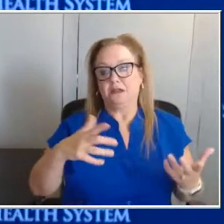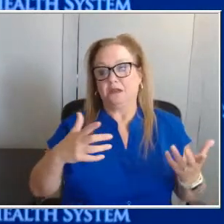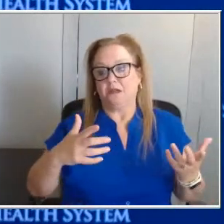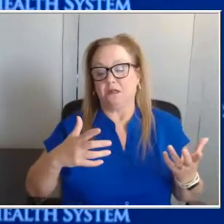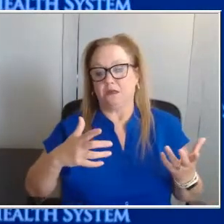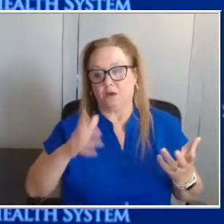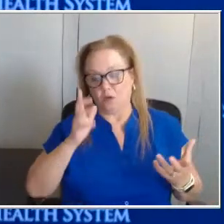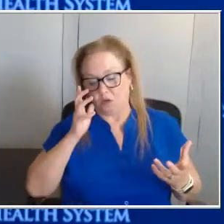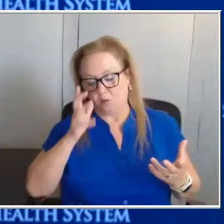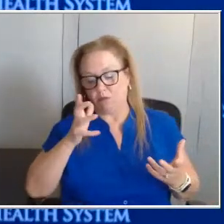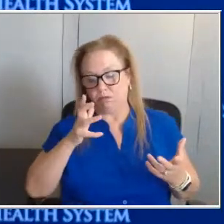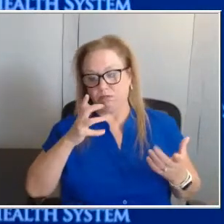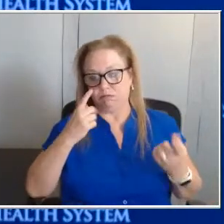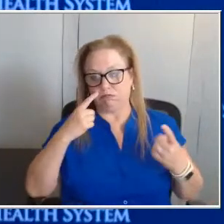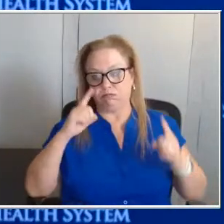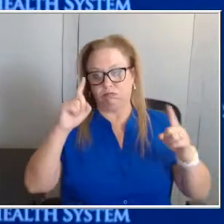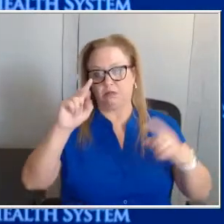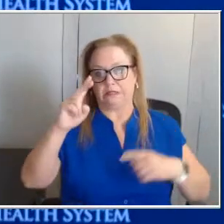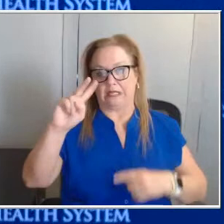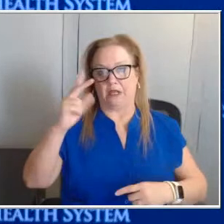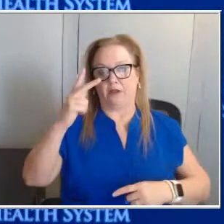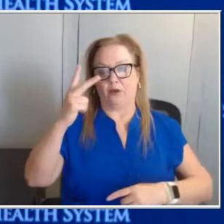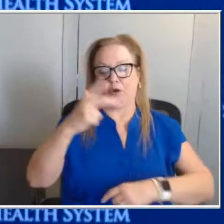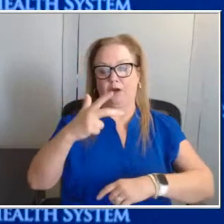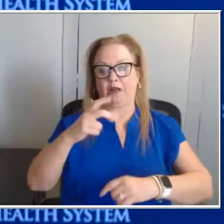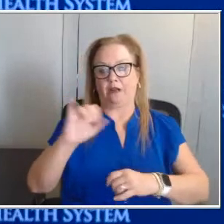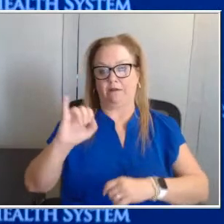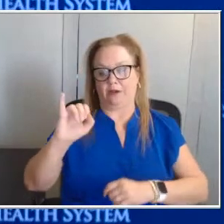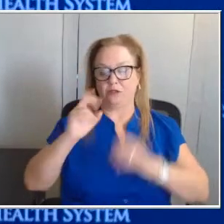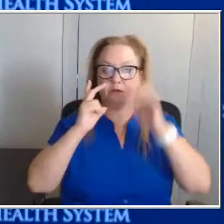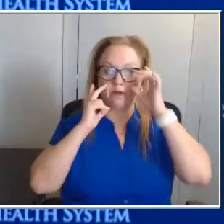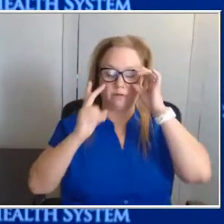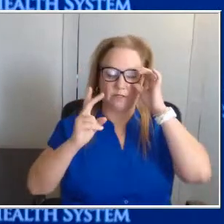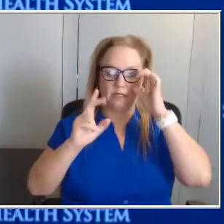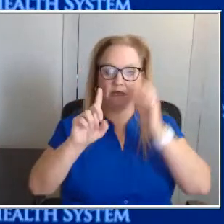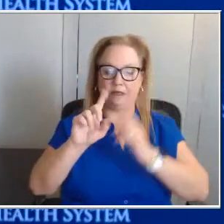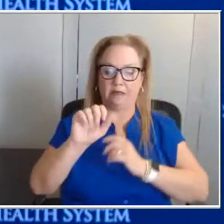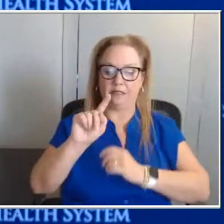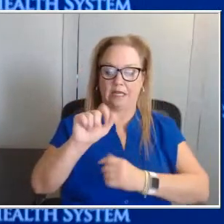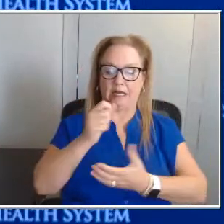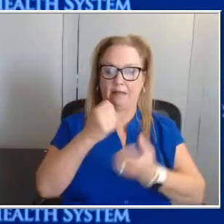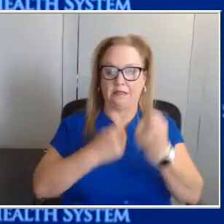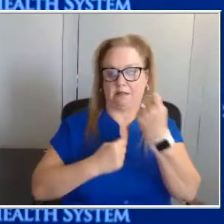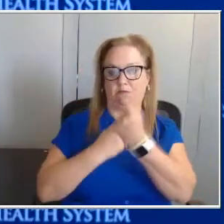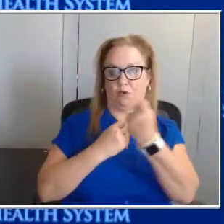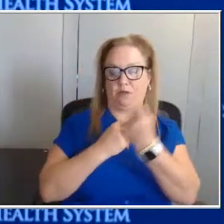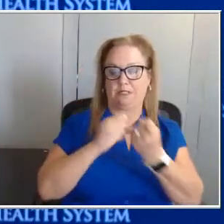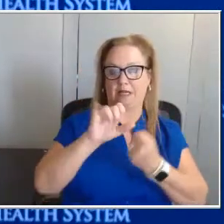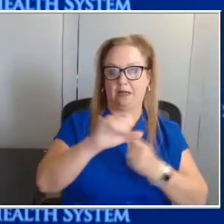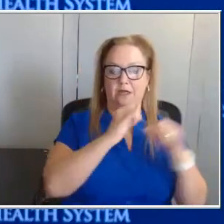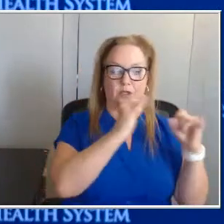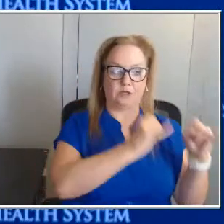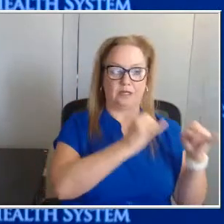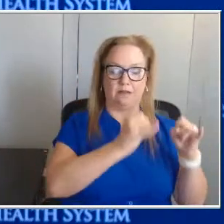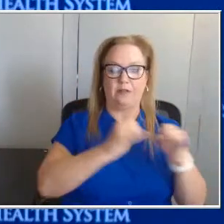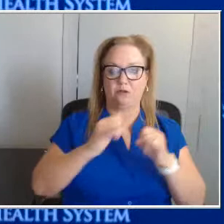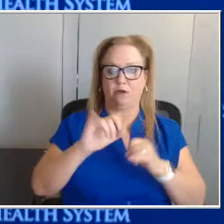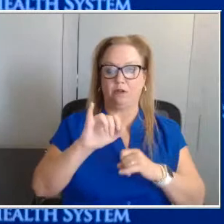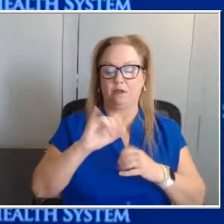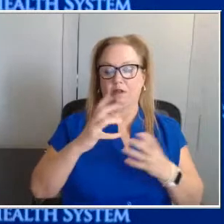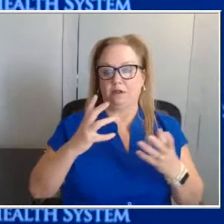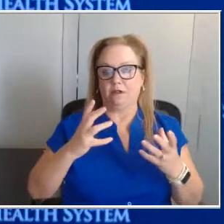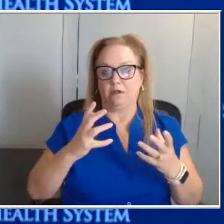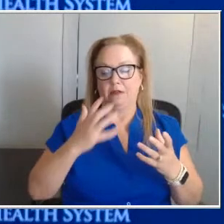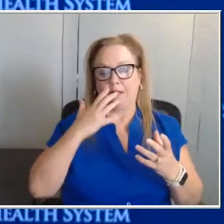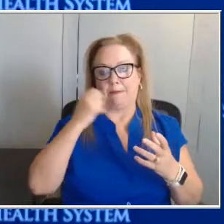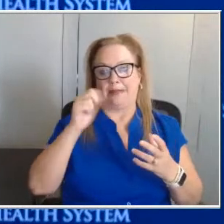do well with your second or third infection, and we have seen data to support that. So I think it's individual immunity, and the best data that